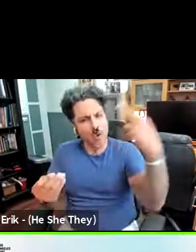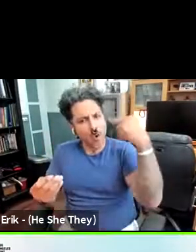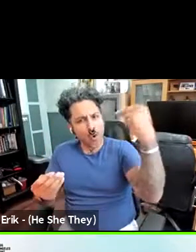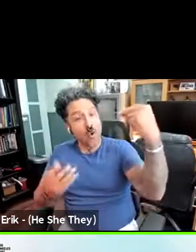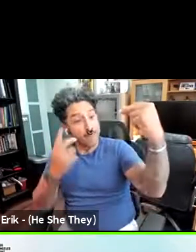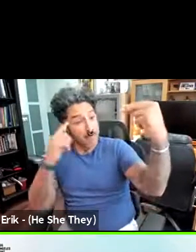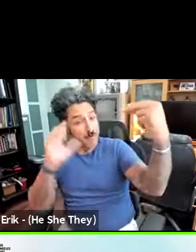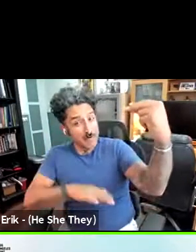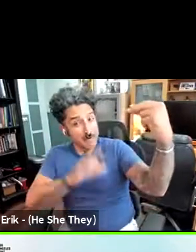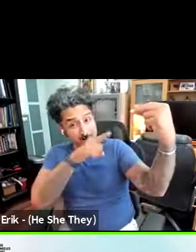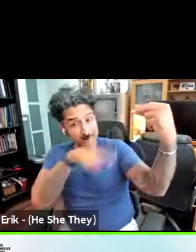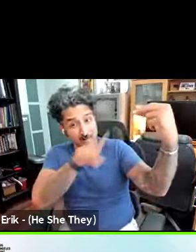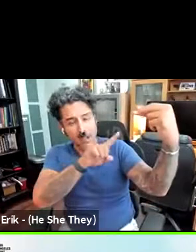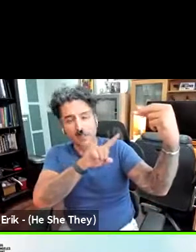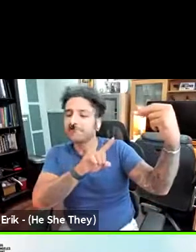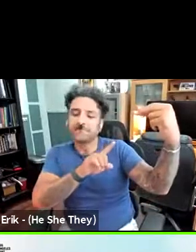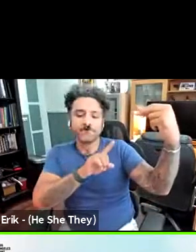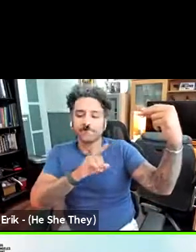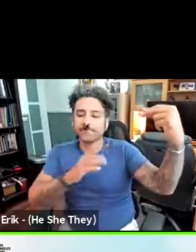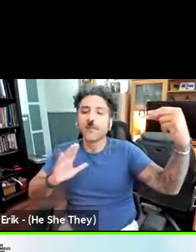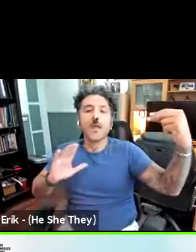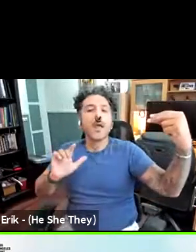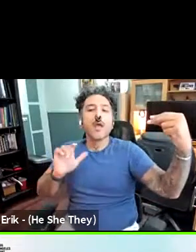that, none of my